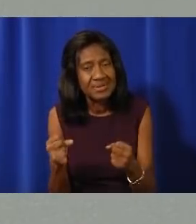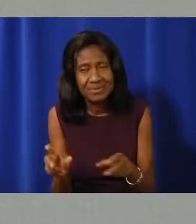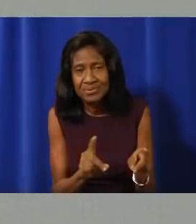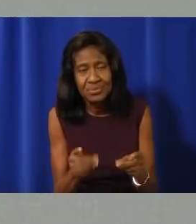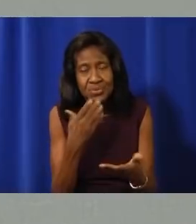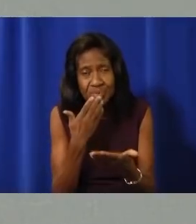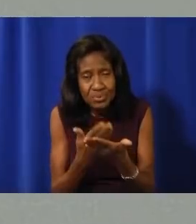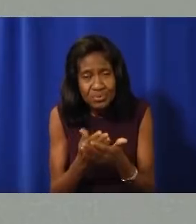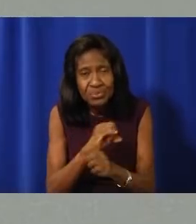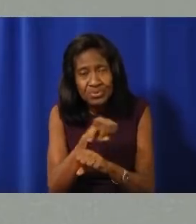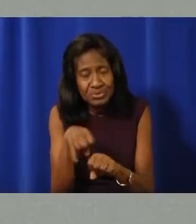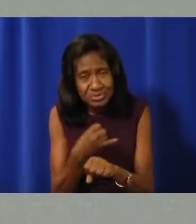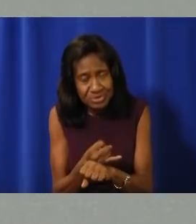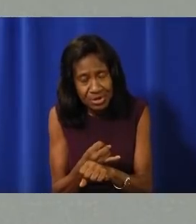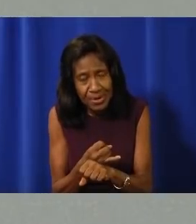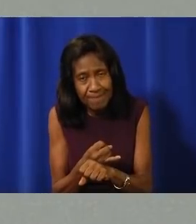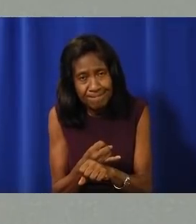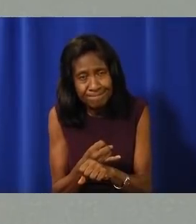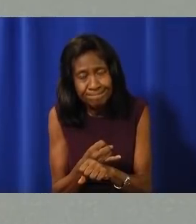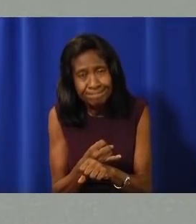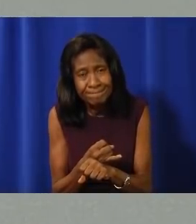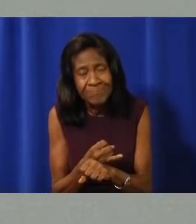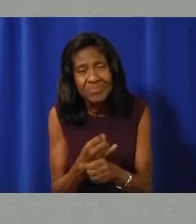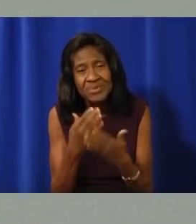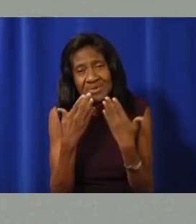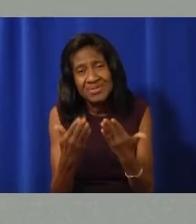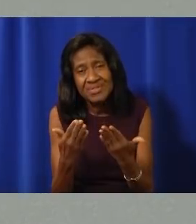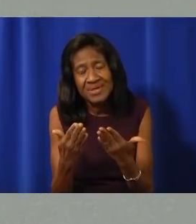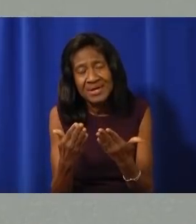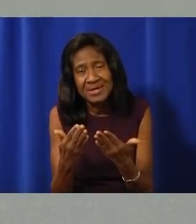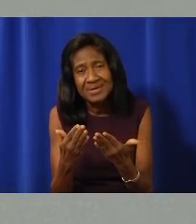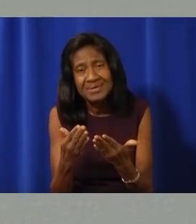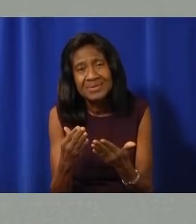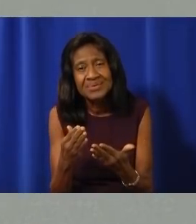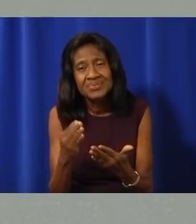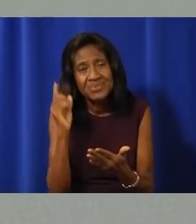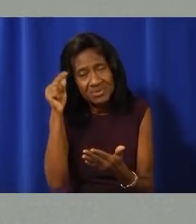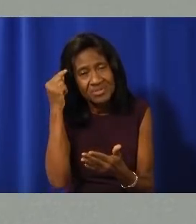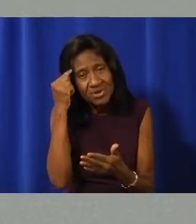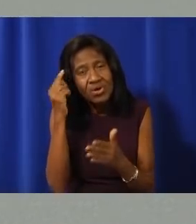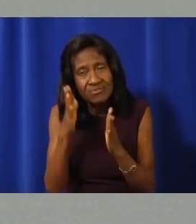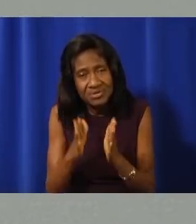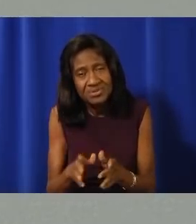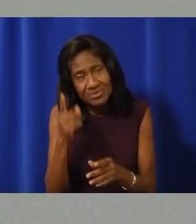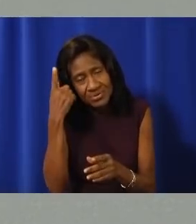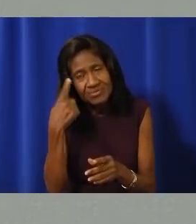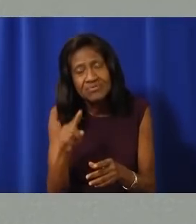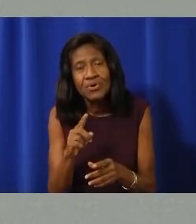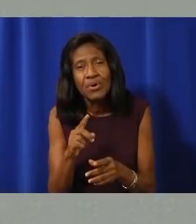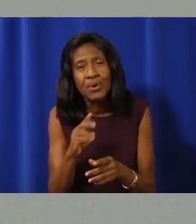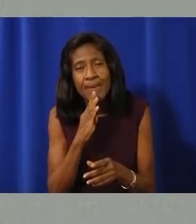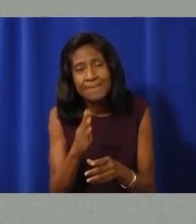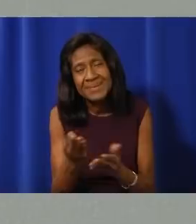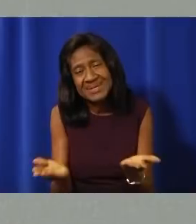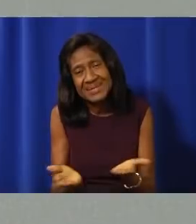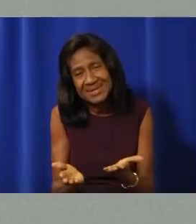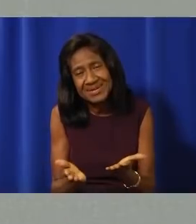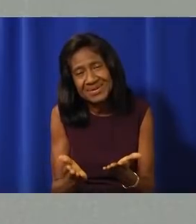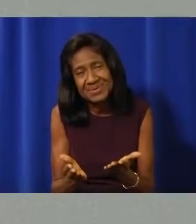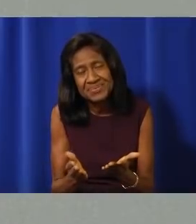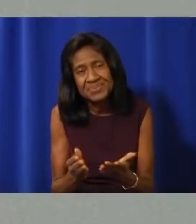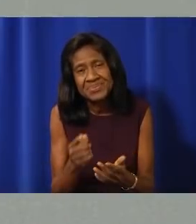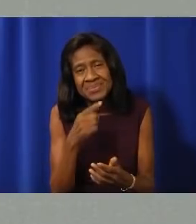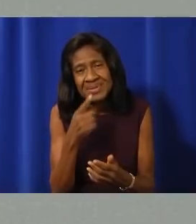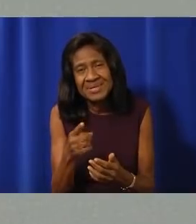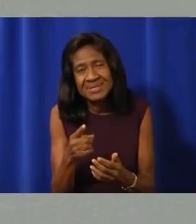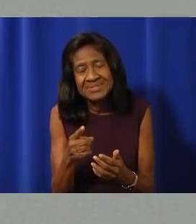and I want to thank HE, the Governor, for joining us again. I don't want to leave out anyone else, so let me say the